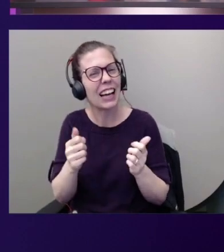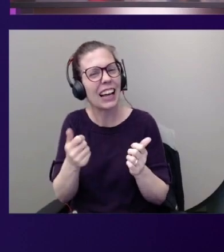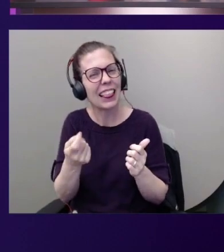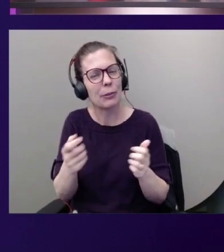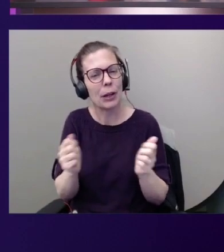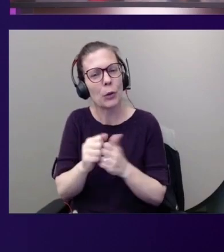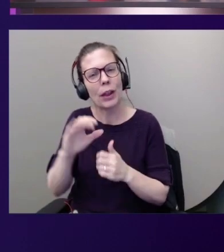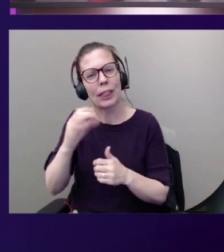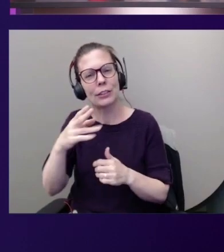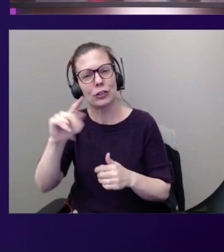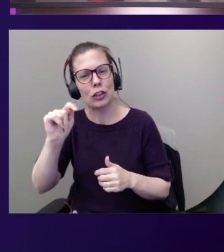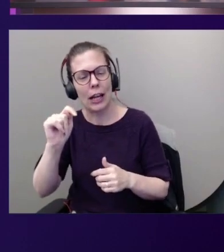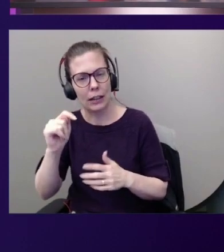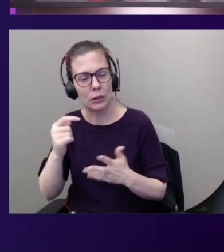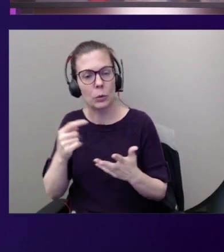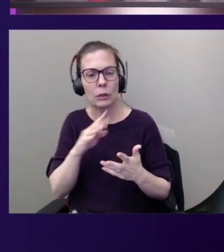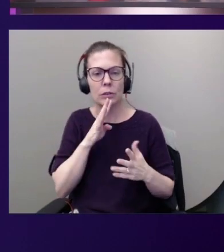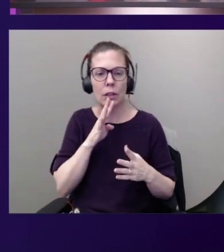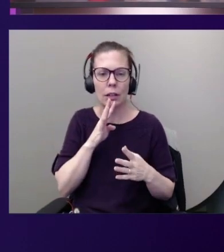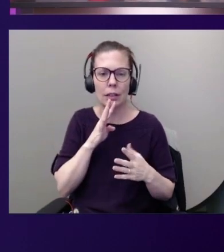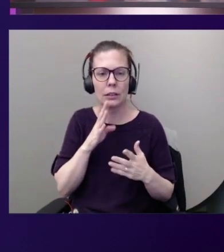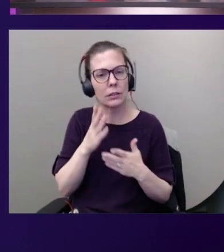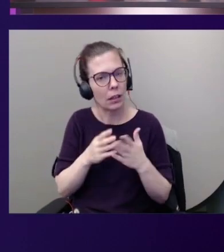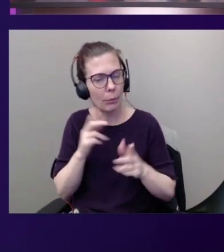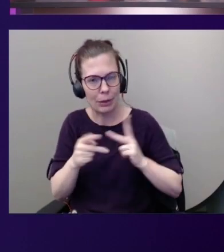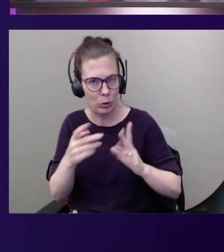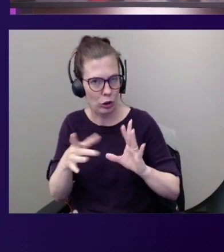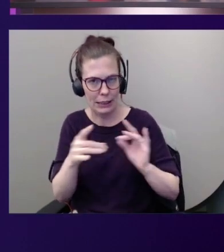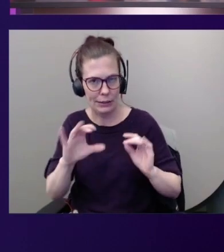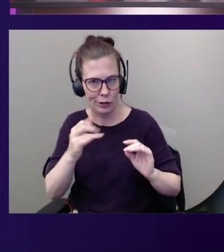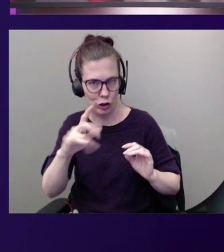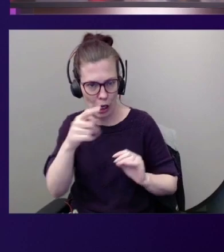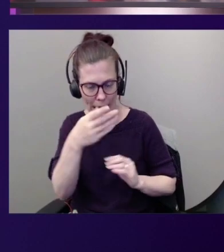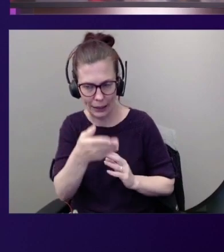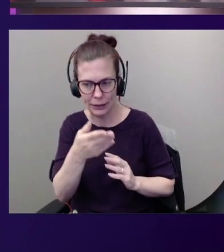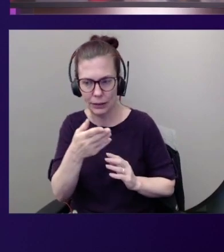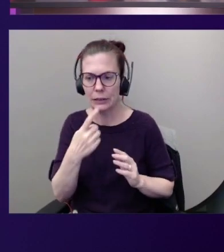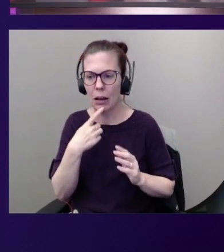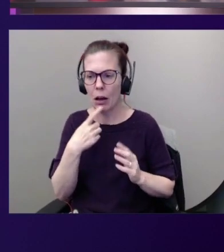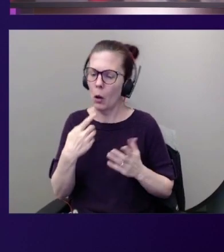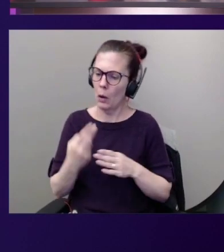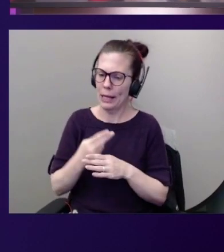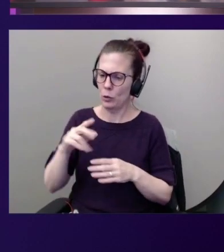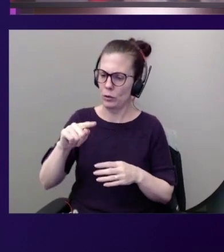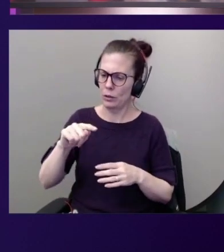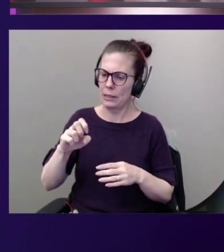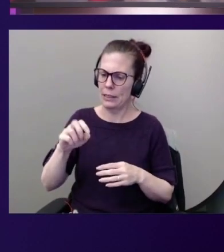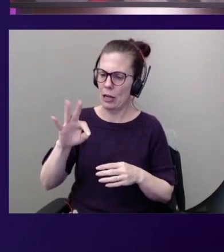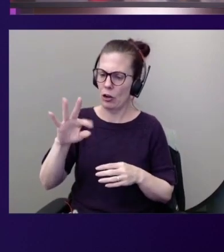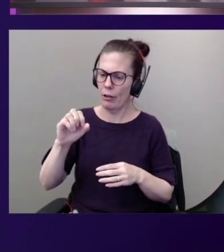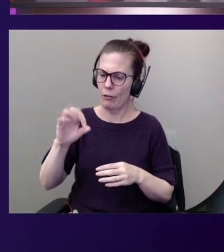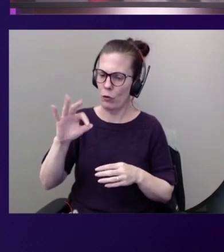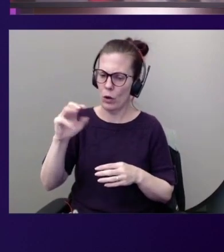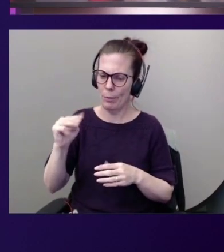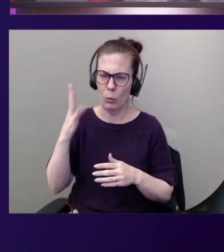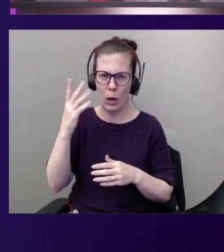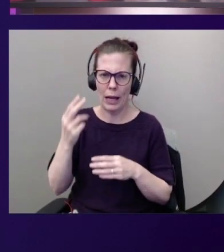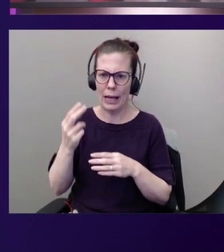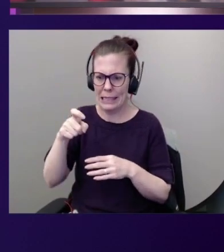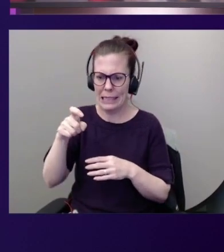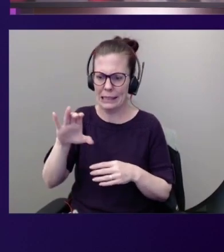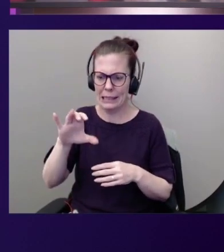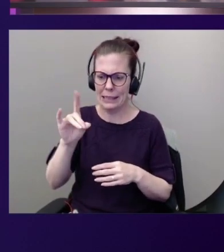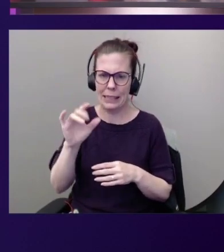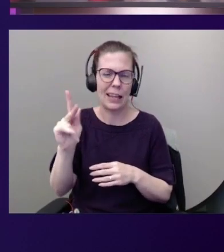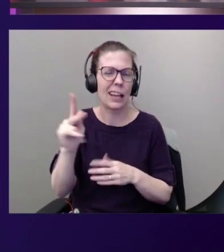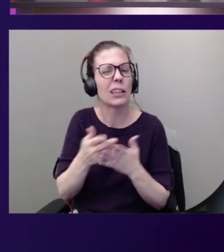were talking, some people in chat were like, well, I use Terraform, why do I need CDK, right? And some of the things that